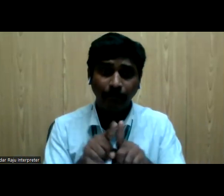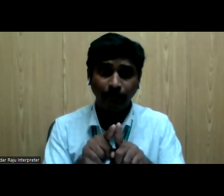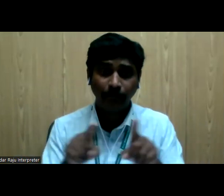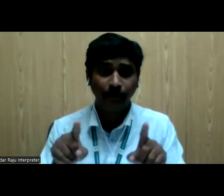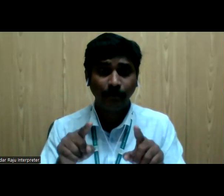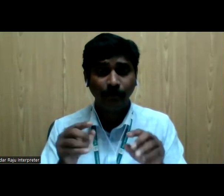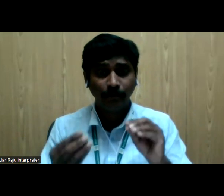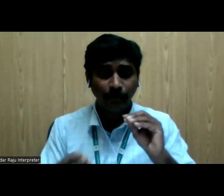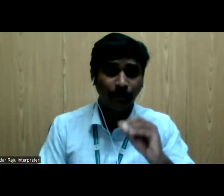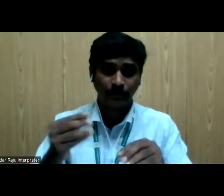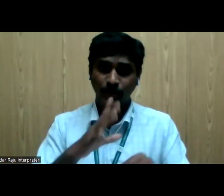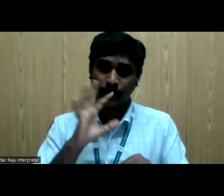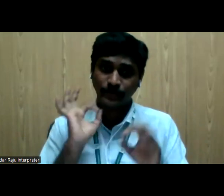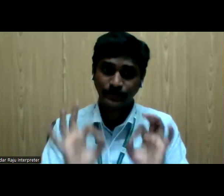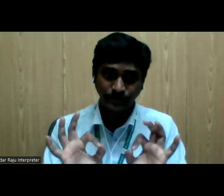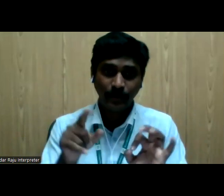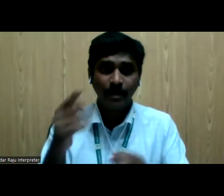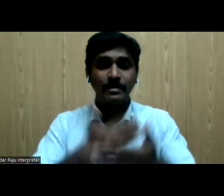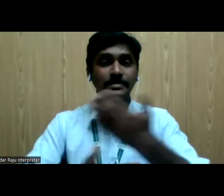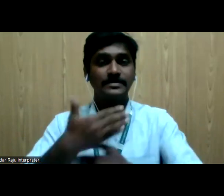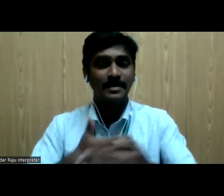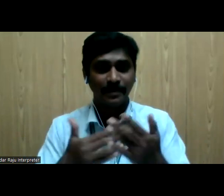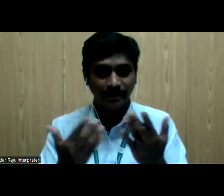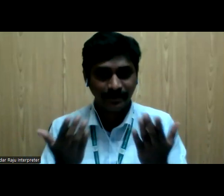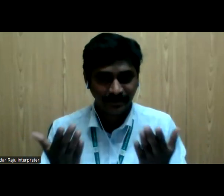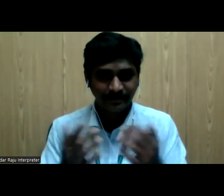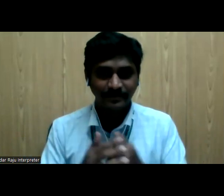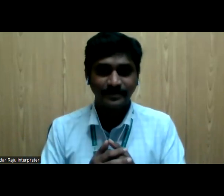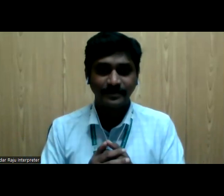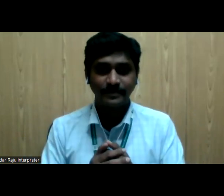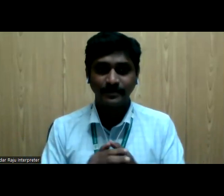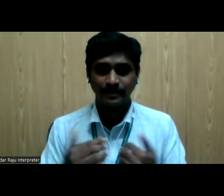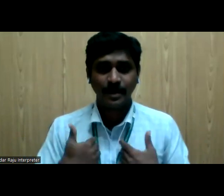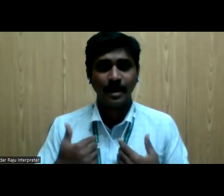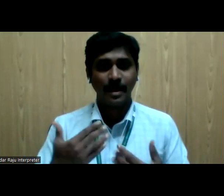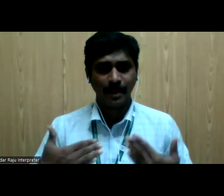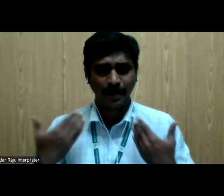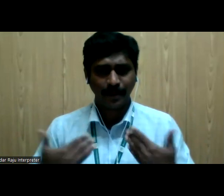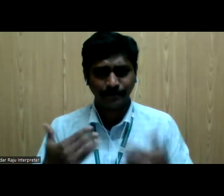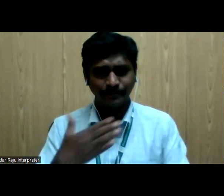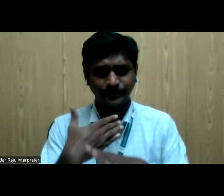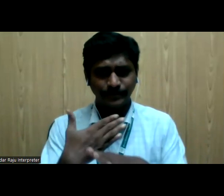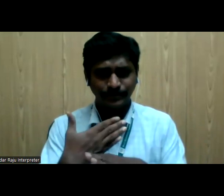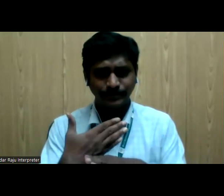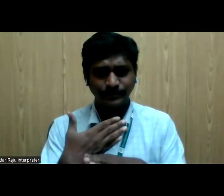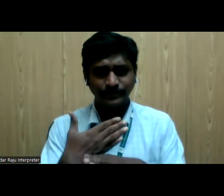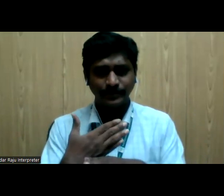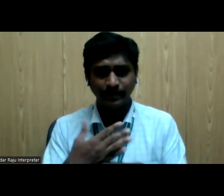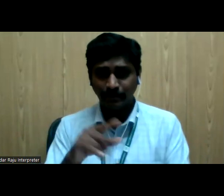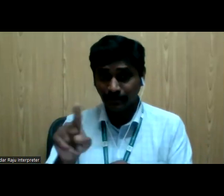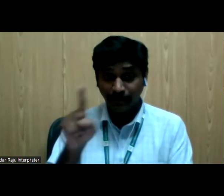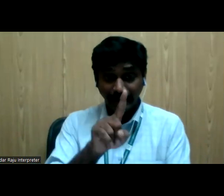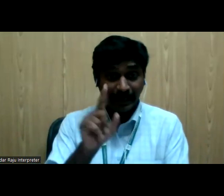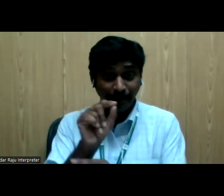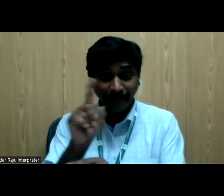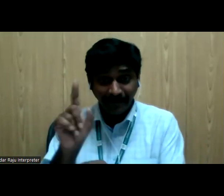ample representation of persons with disabilities. I'm happy to share that we've gone beyond this 10% mark. And if I were